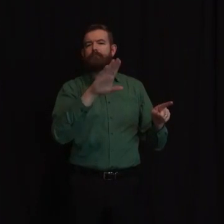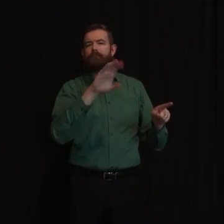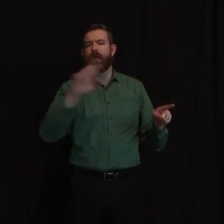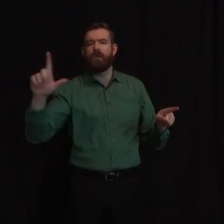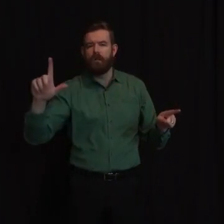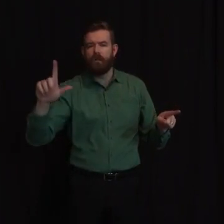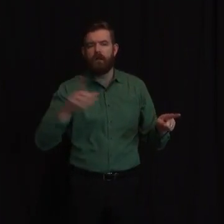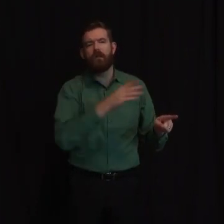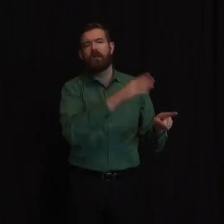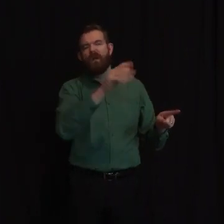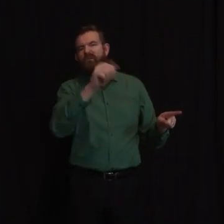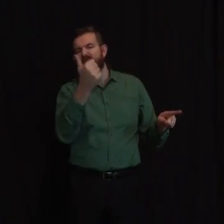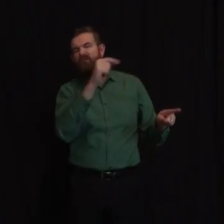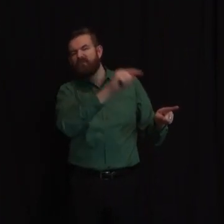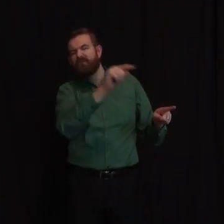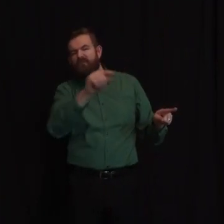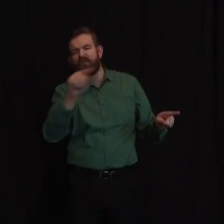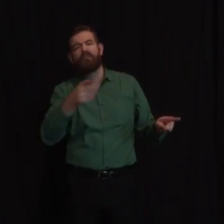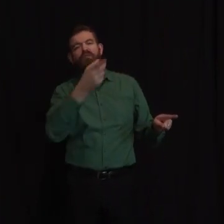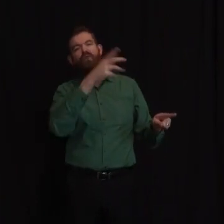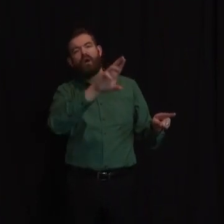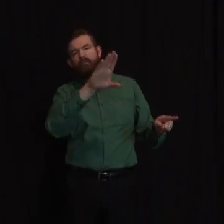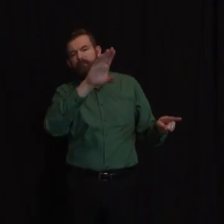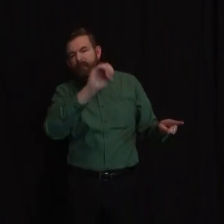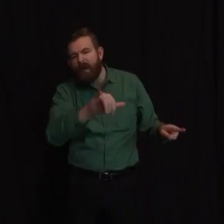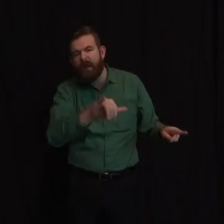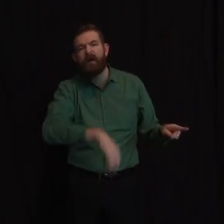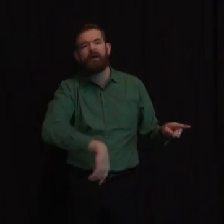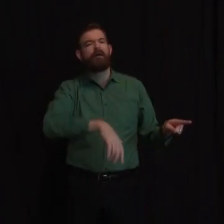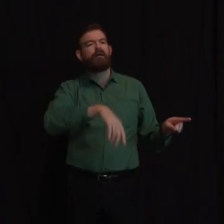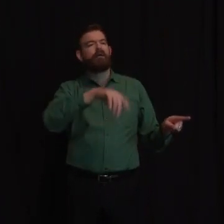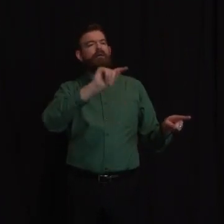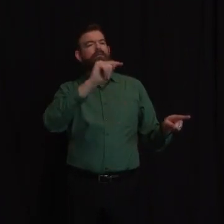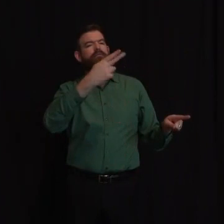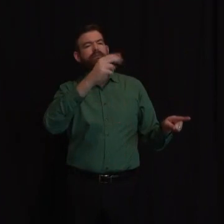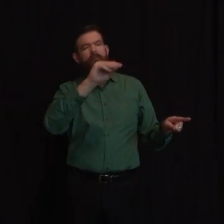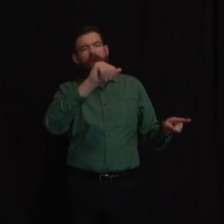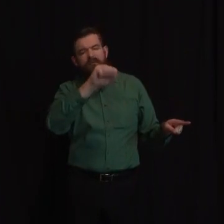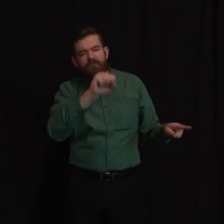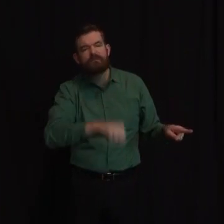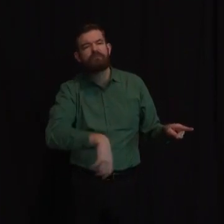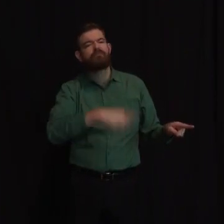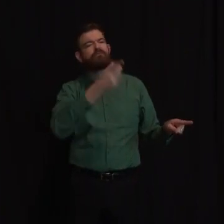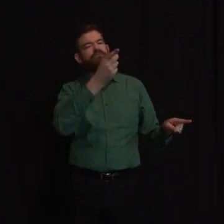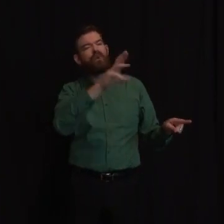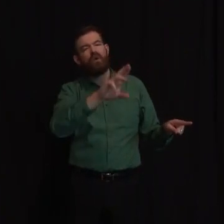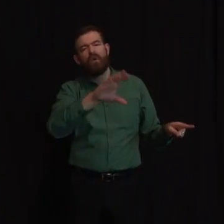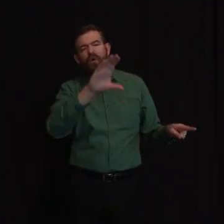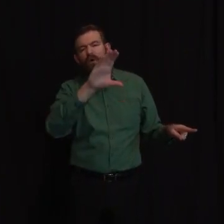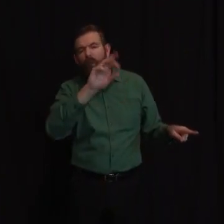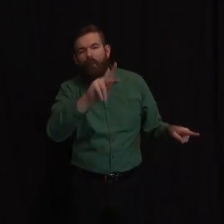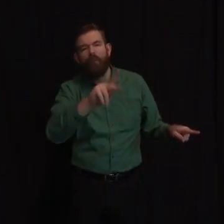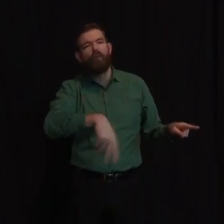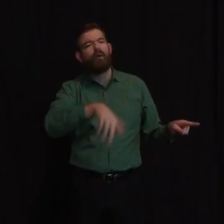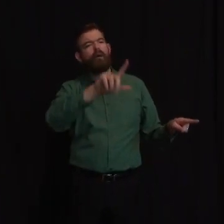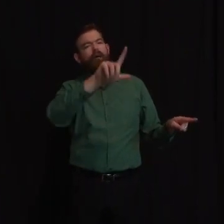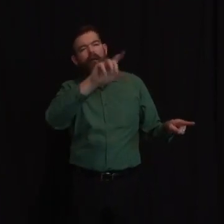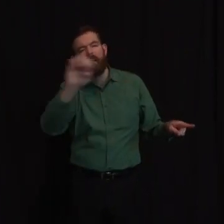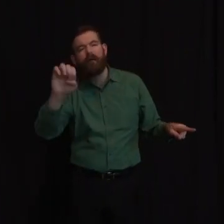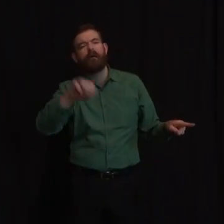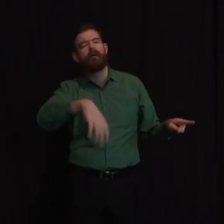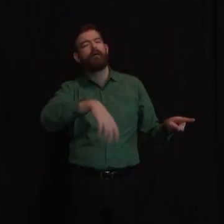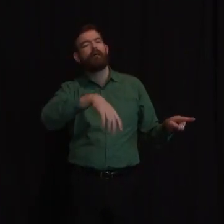Dr. Omar Bey, Dr. Montre Thomas, Dr. Jacqueline Cook, Dr. James Lee Jr., Dr. Cynthia Page,